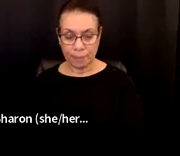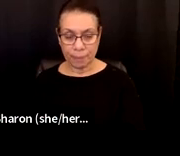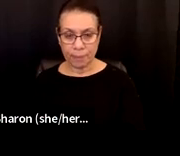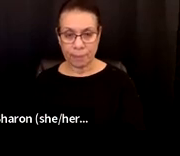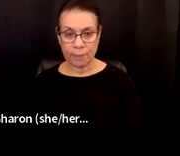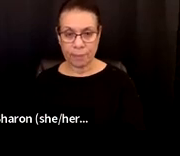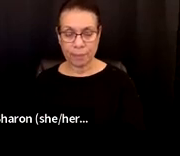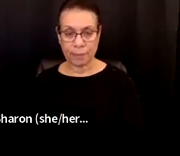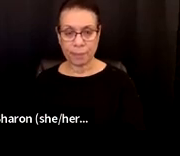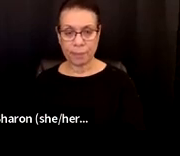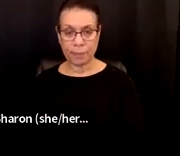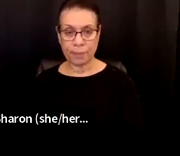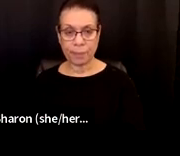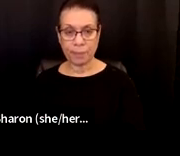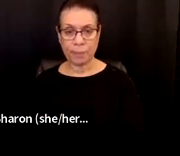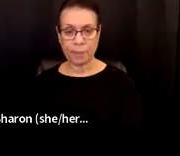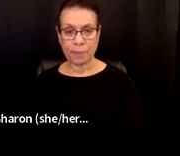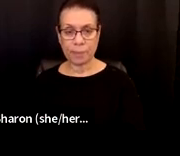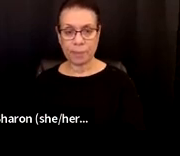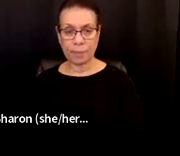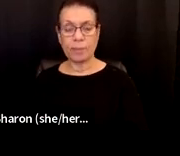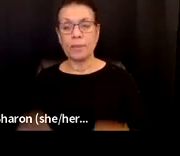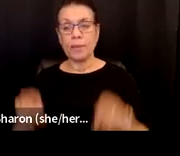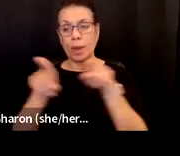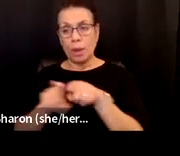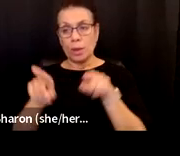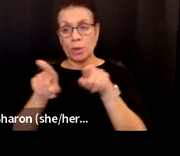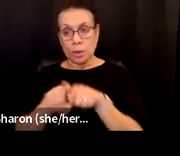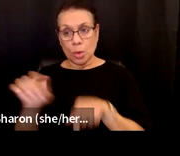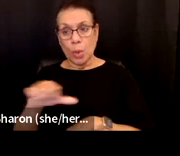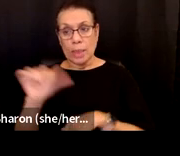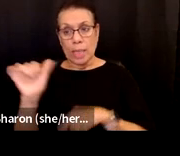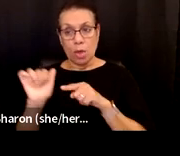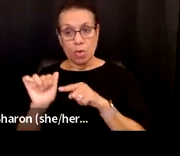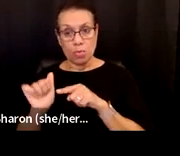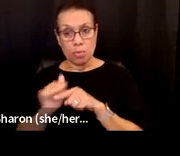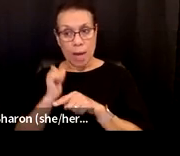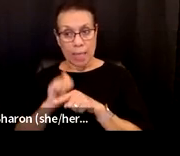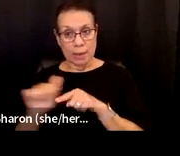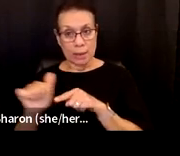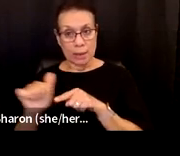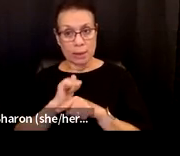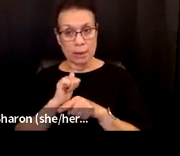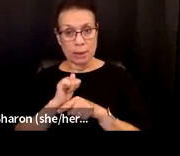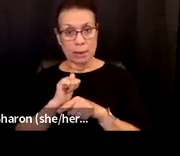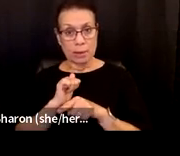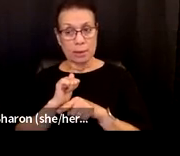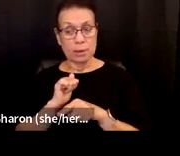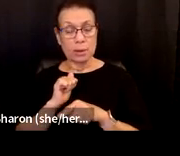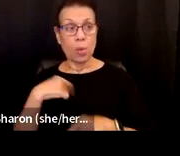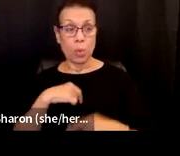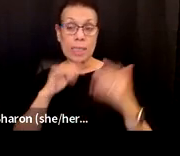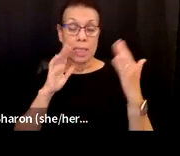other sort of undergirding practices set of practices here that are that should be expected